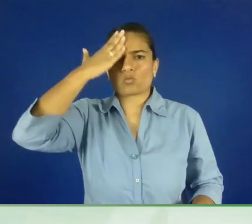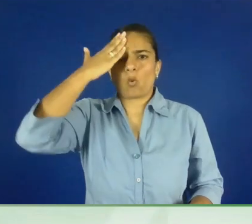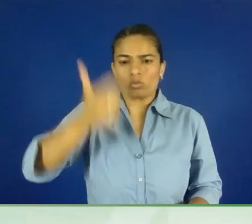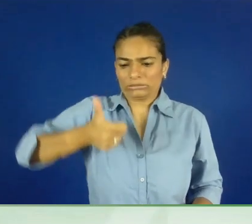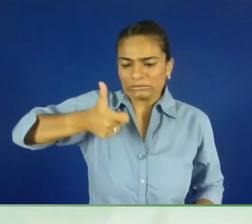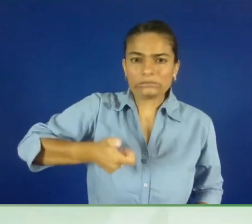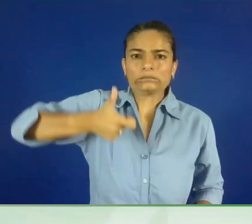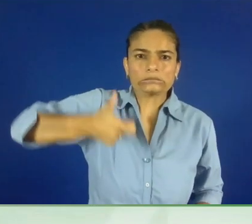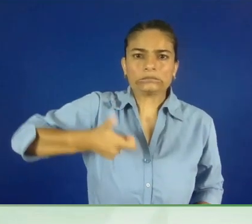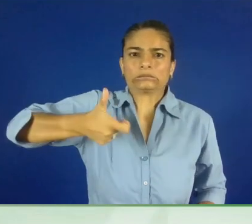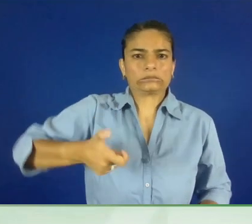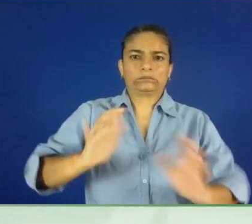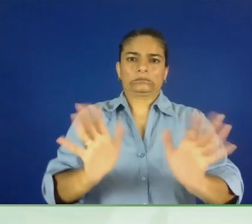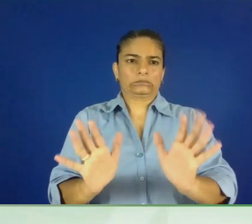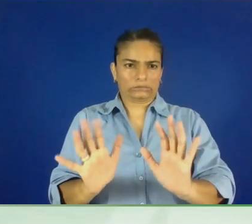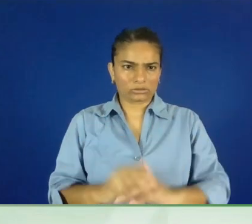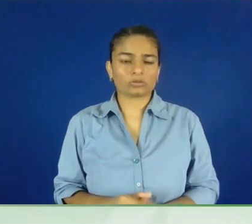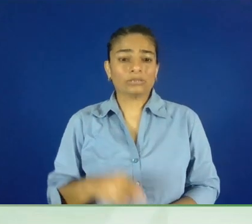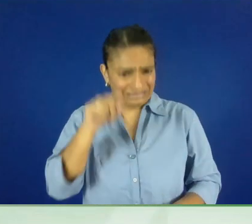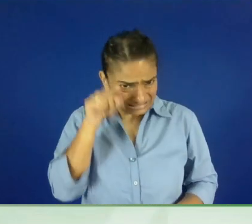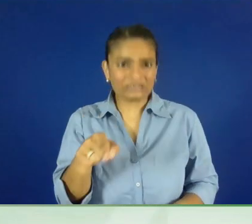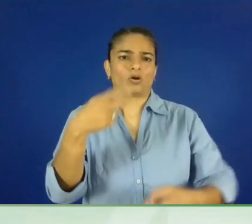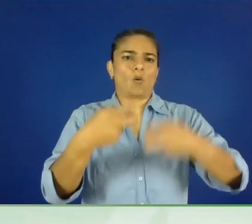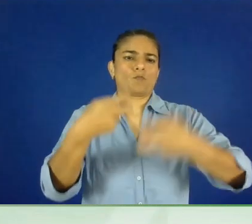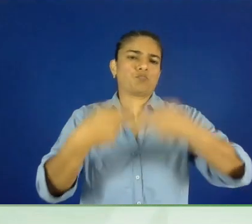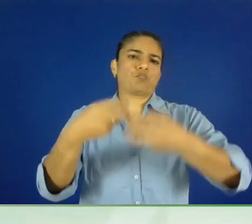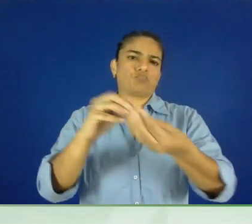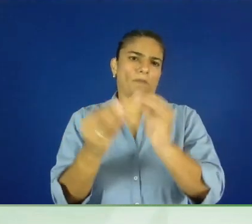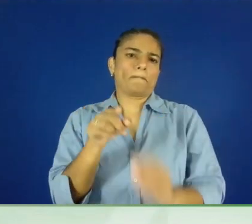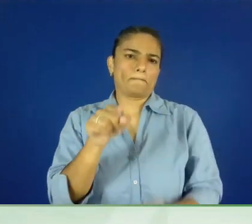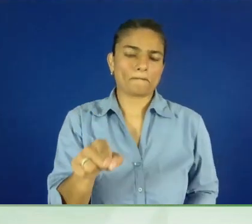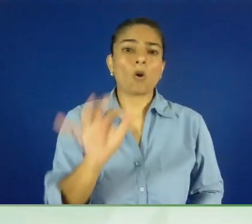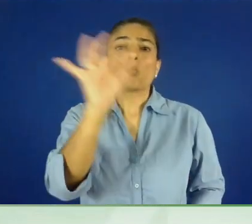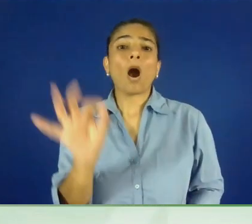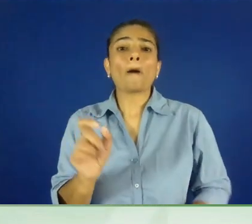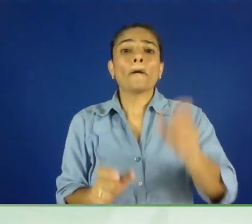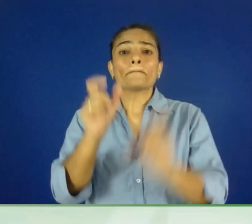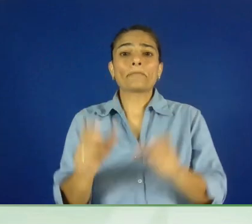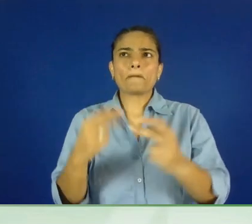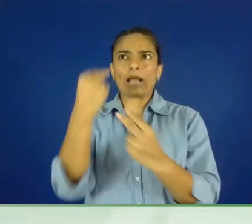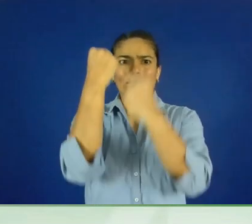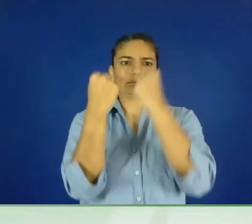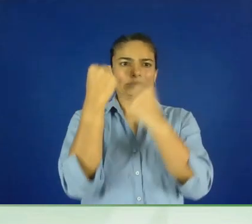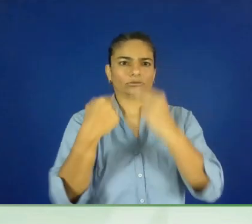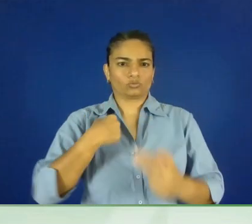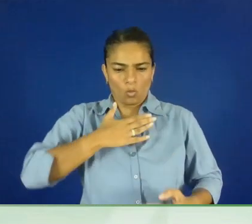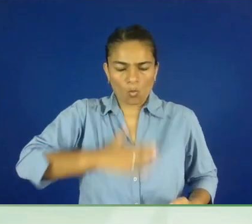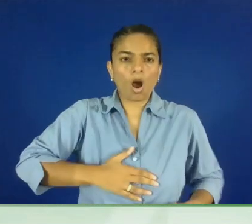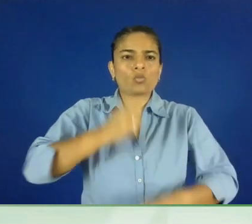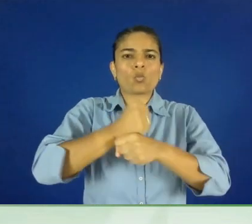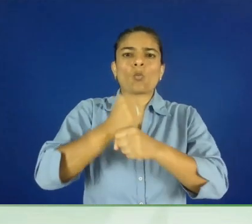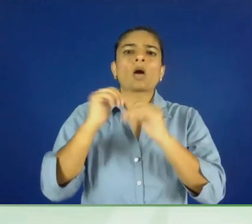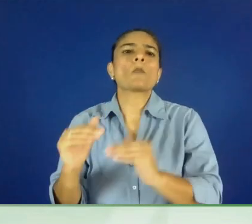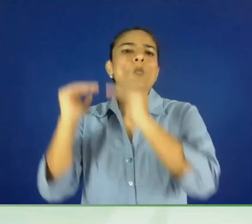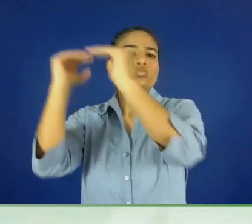I think the way people are now assessed for promotion, it's bound to be there. We're seeing AI determine whether